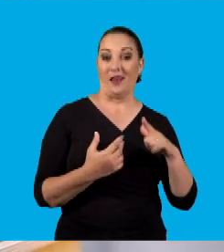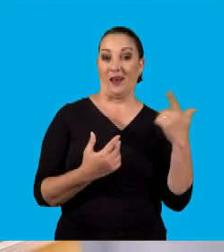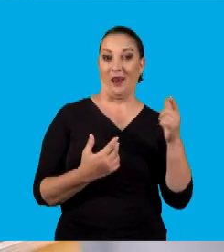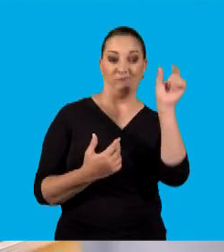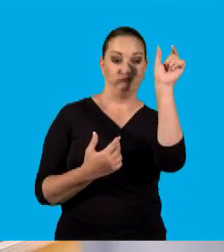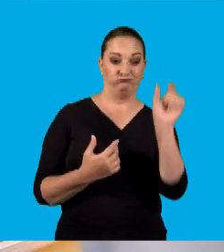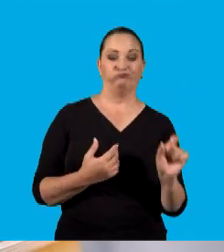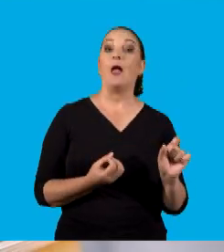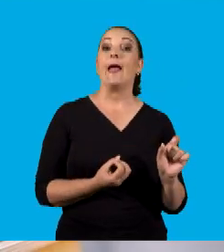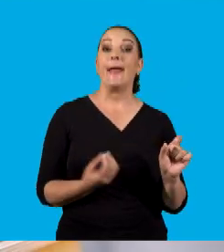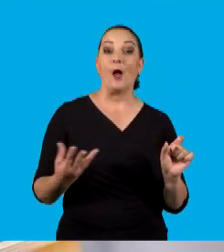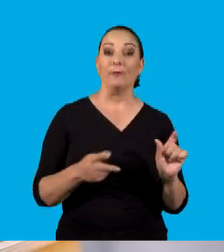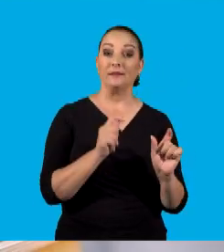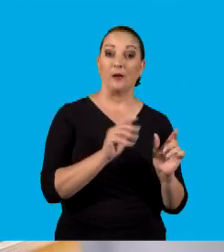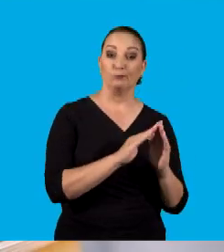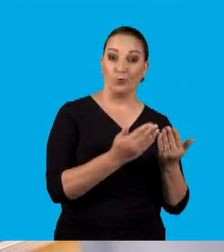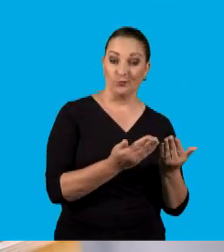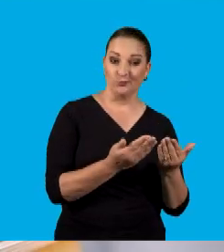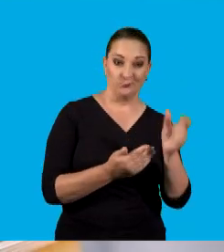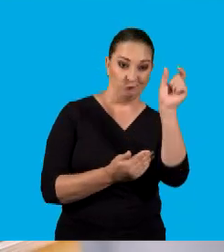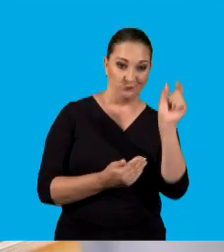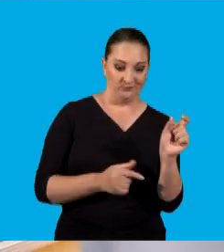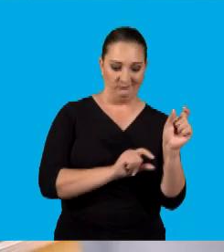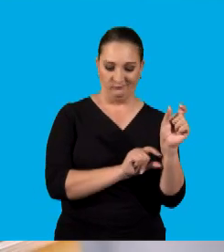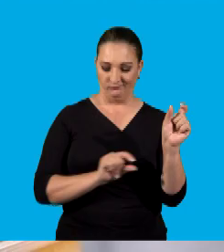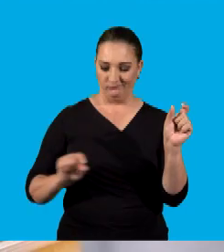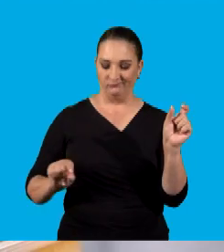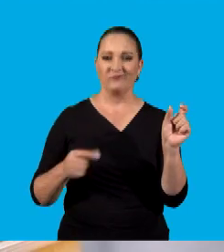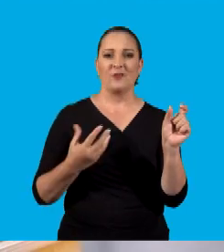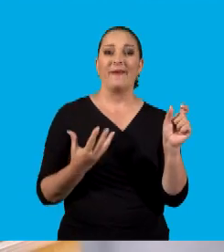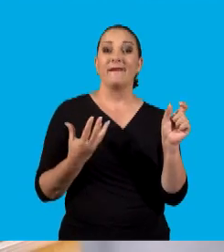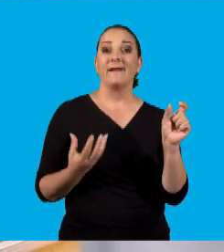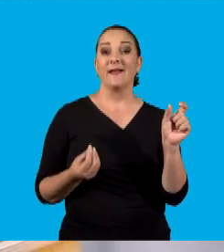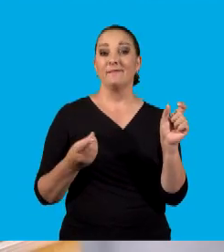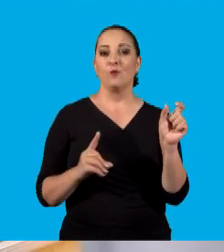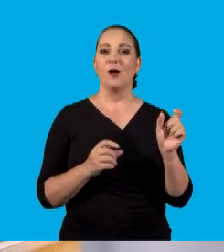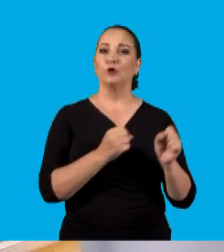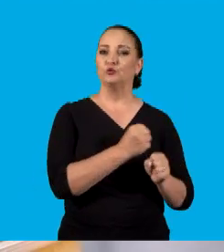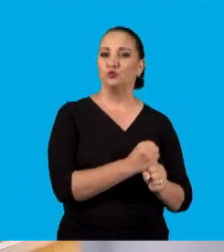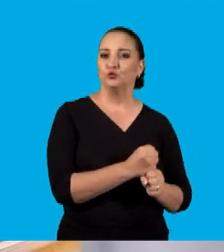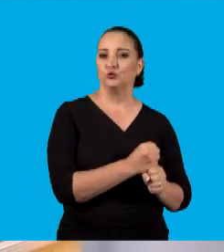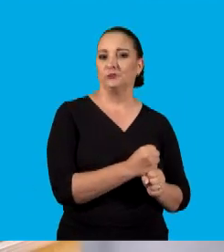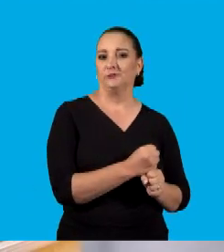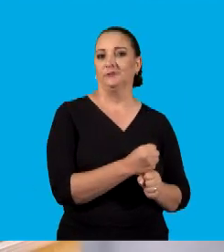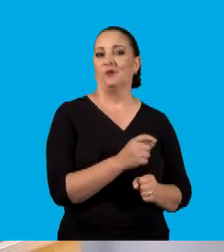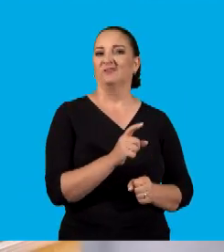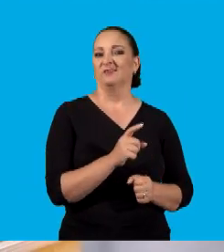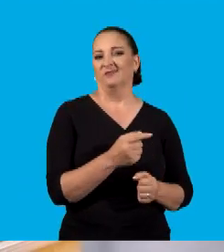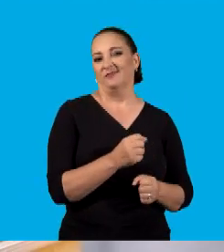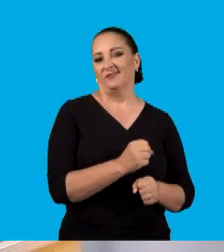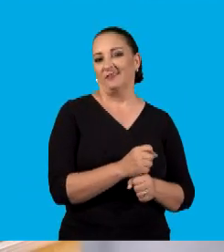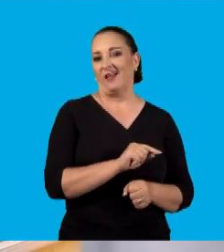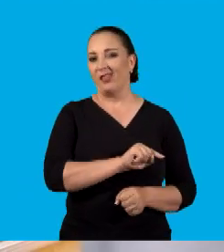we have on the left-hand side the number of textbooks, and right at the bottom, horizontally there, we have